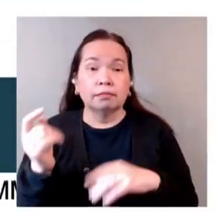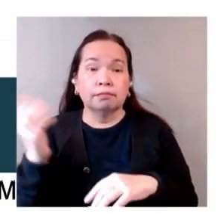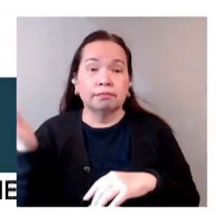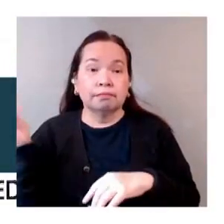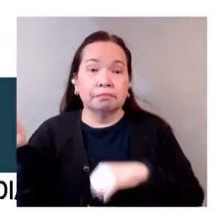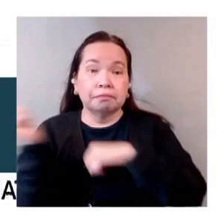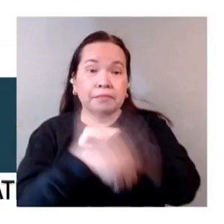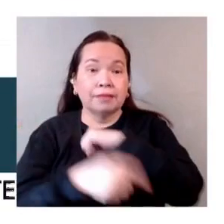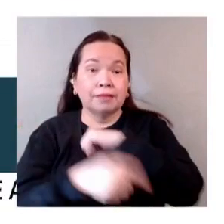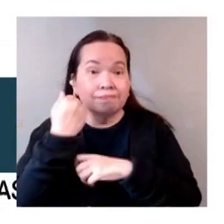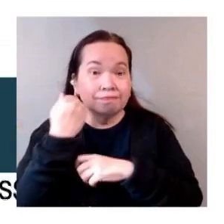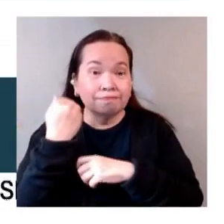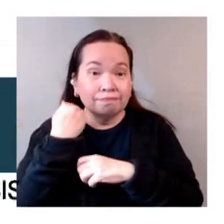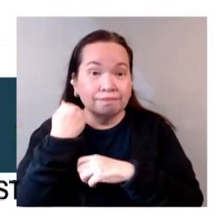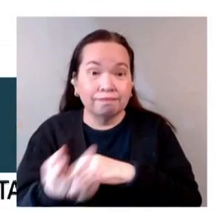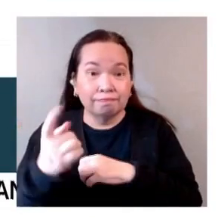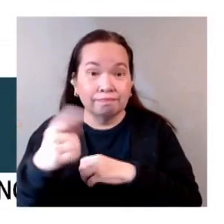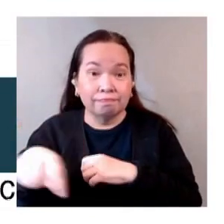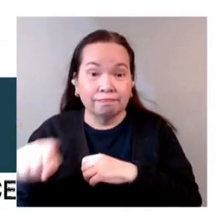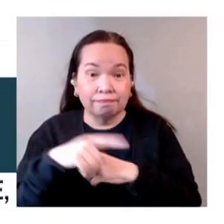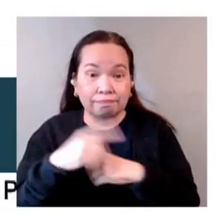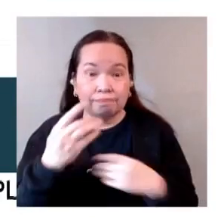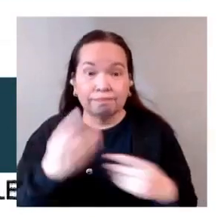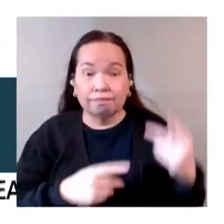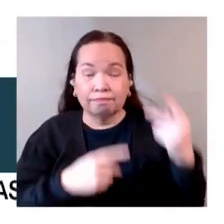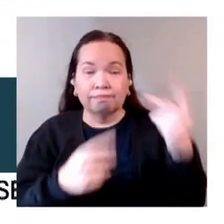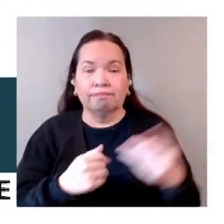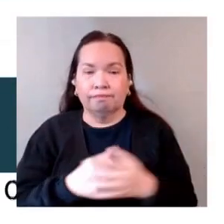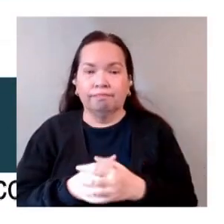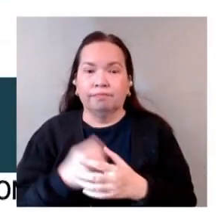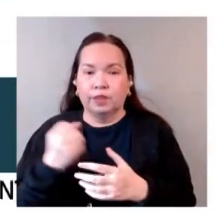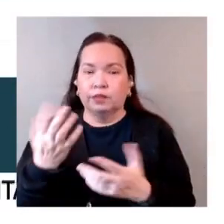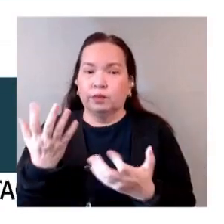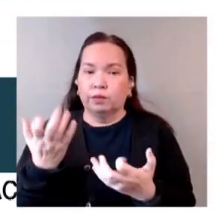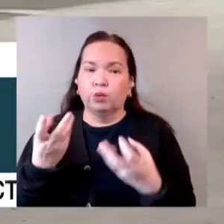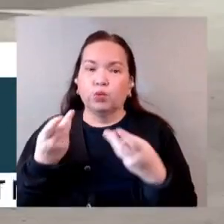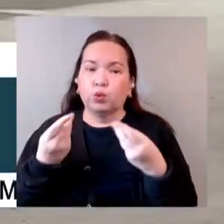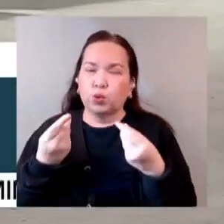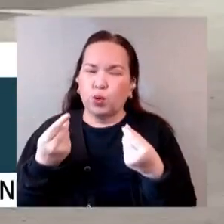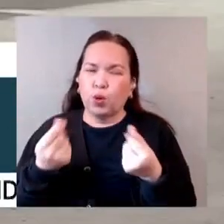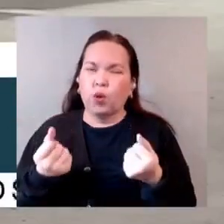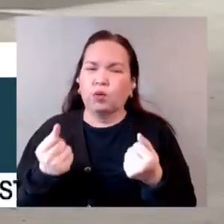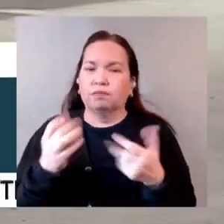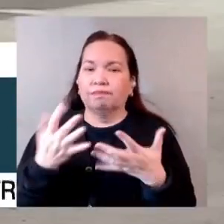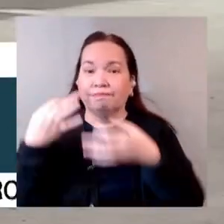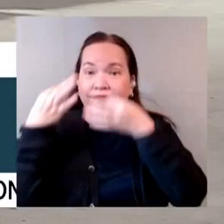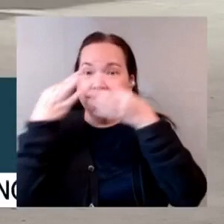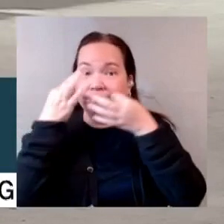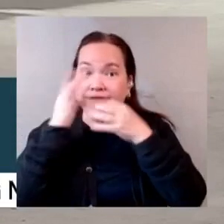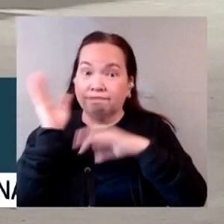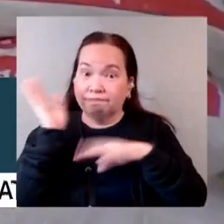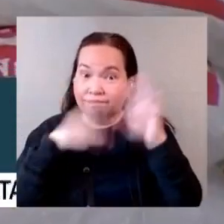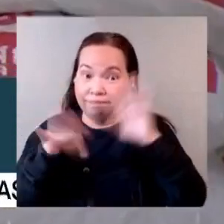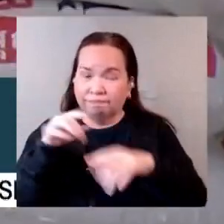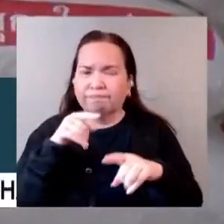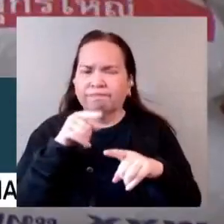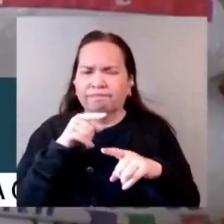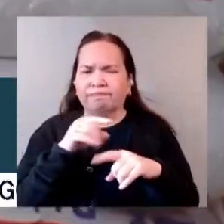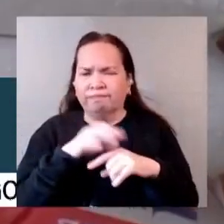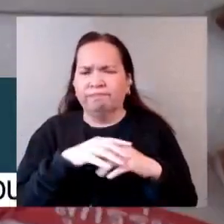proposal so that if we really want to address the problem of illegal drugs. A lot of